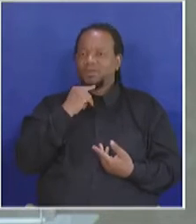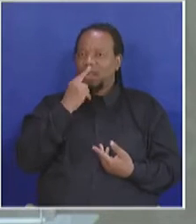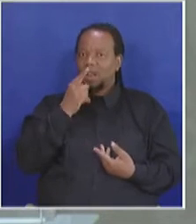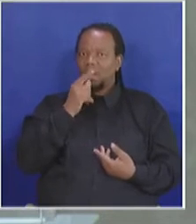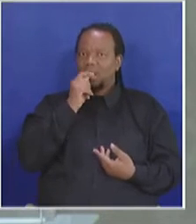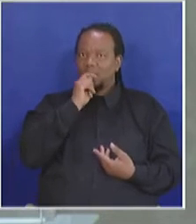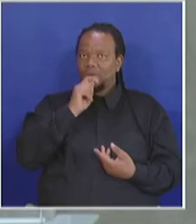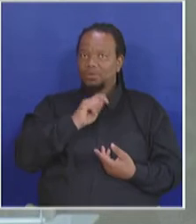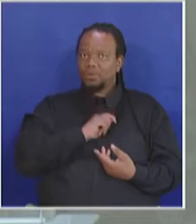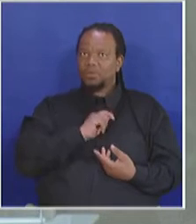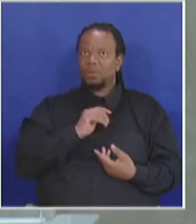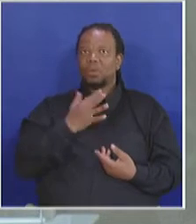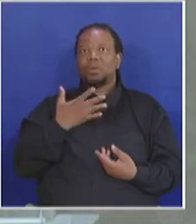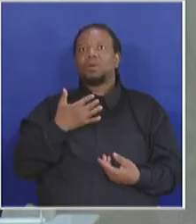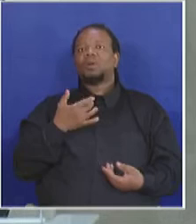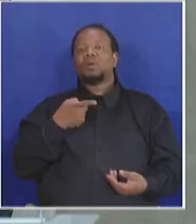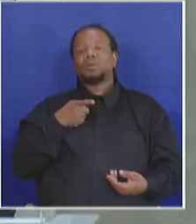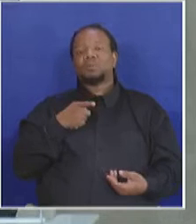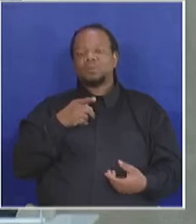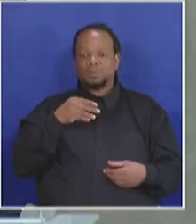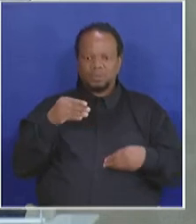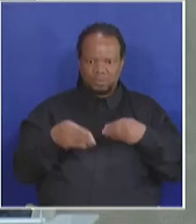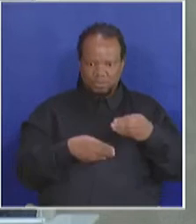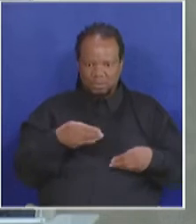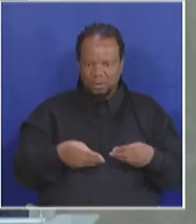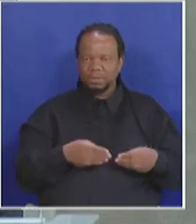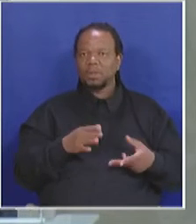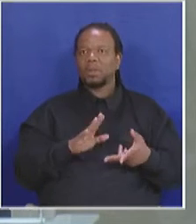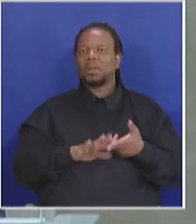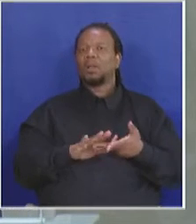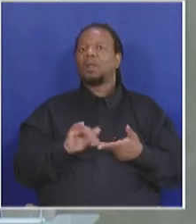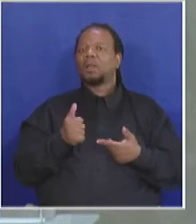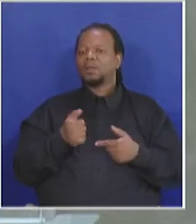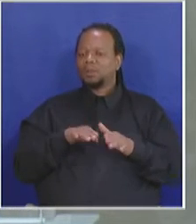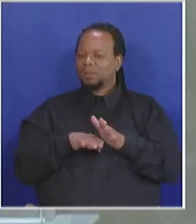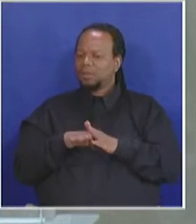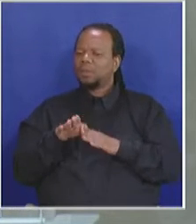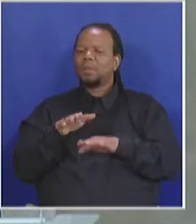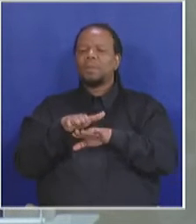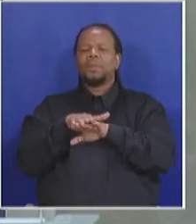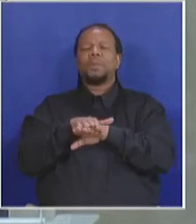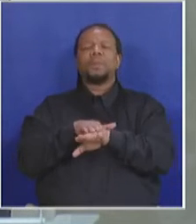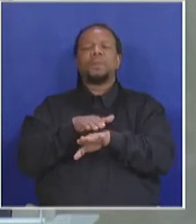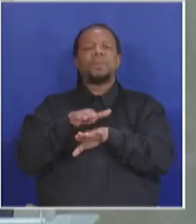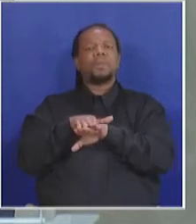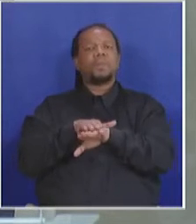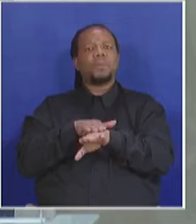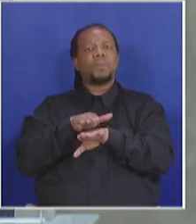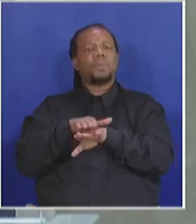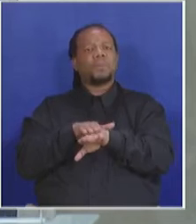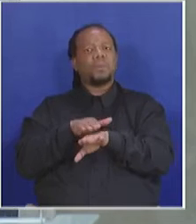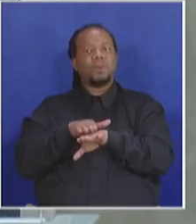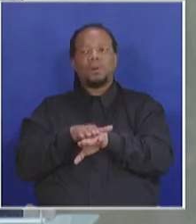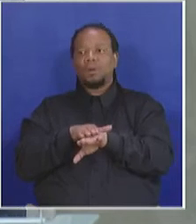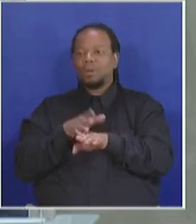now swallow. Corruption and slow progress in rolling out of infrastructure